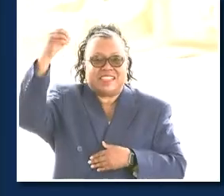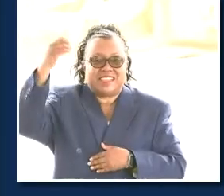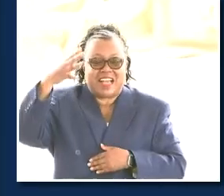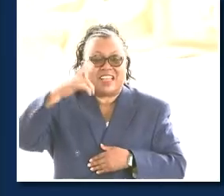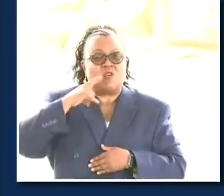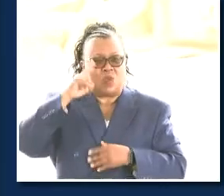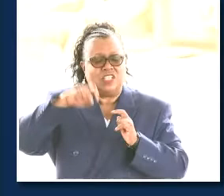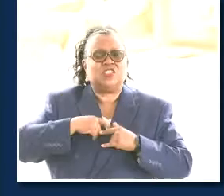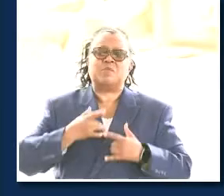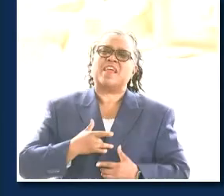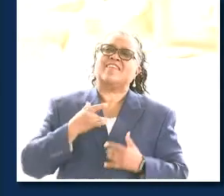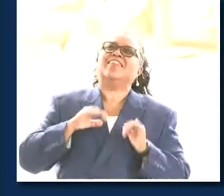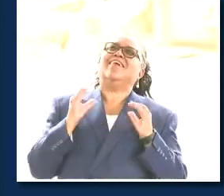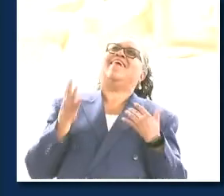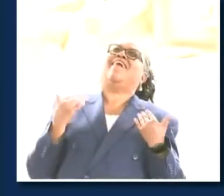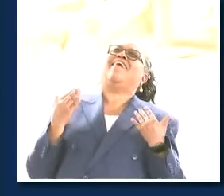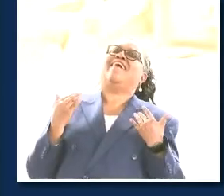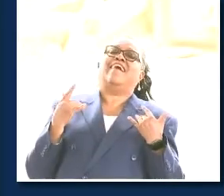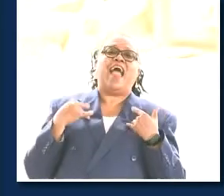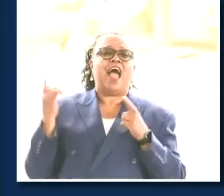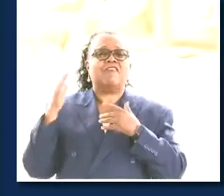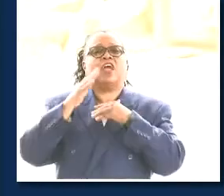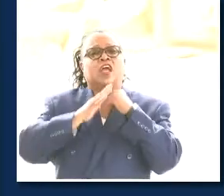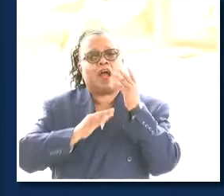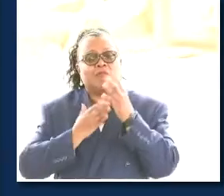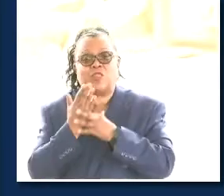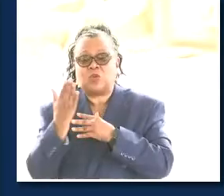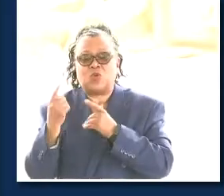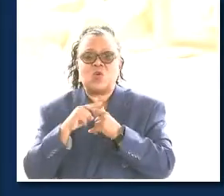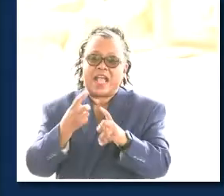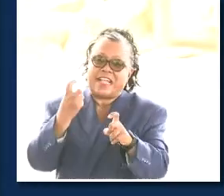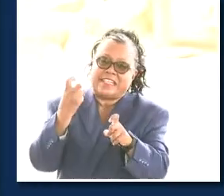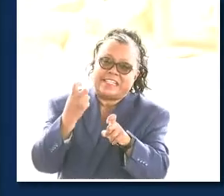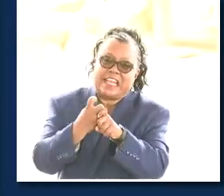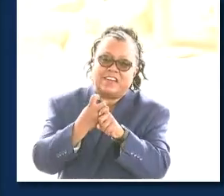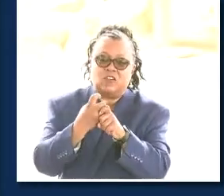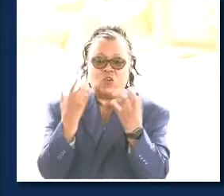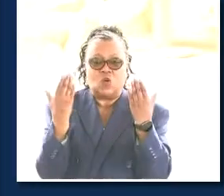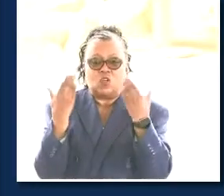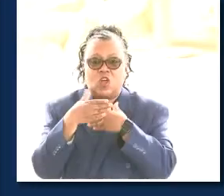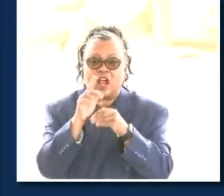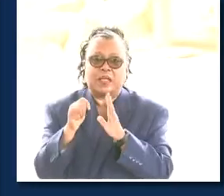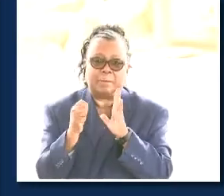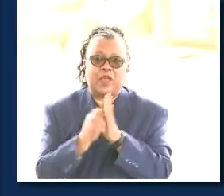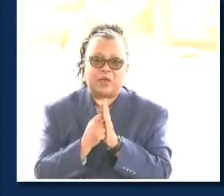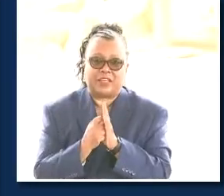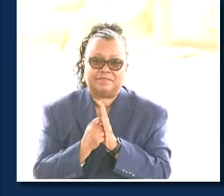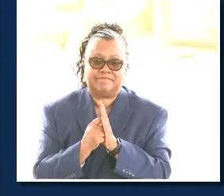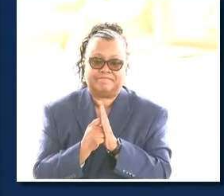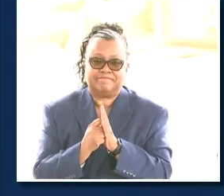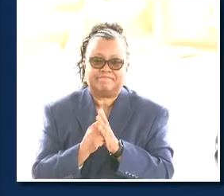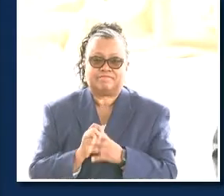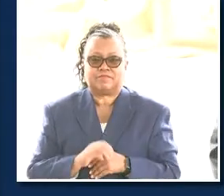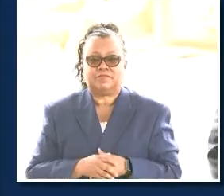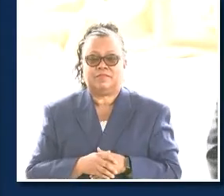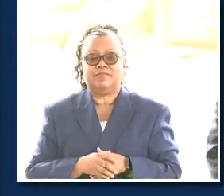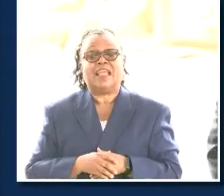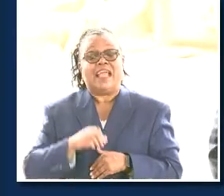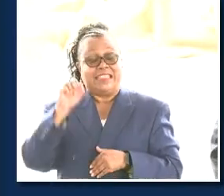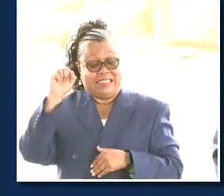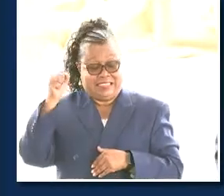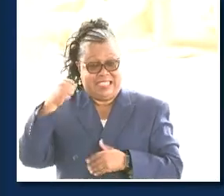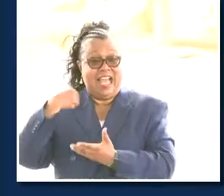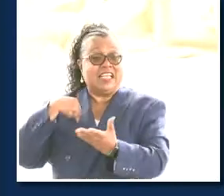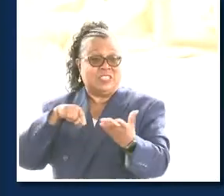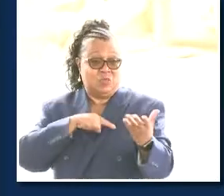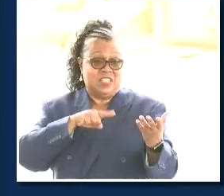that we should be feeling, having come through a difficult, dark period. And yes, we